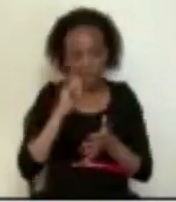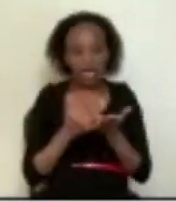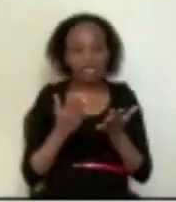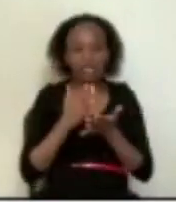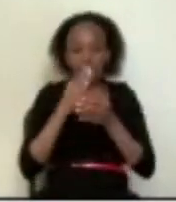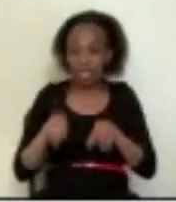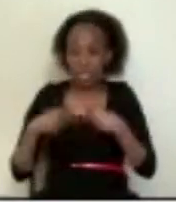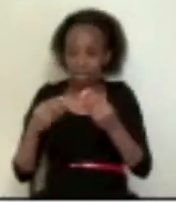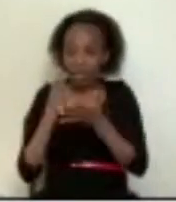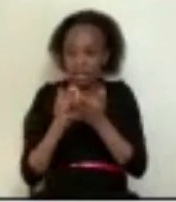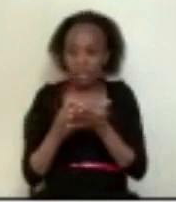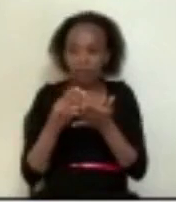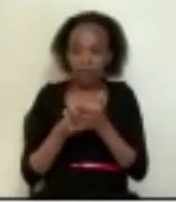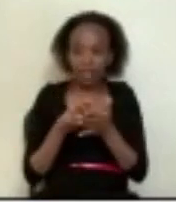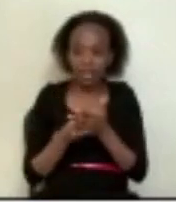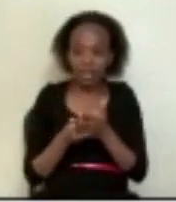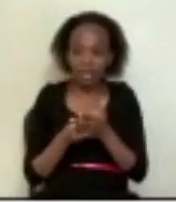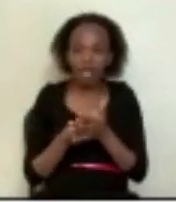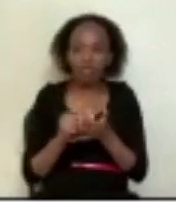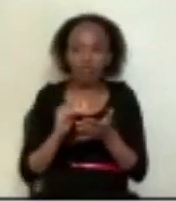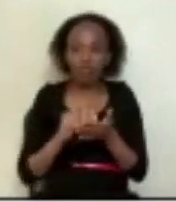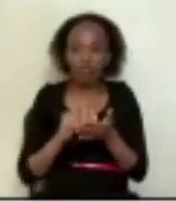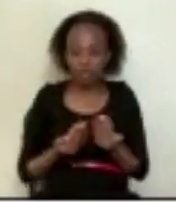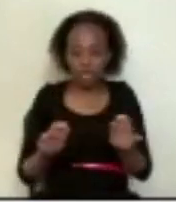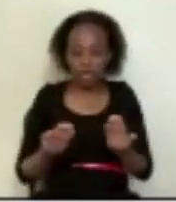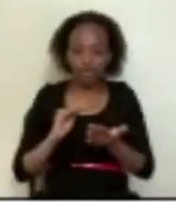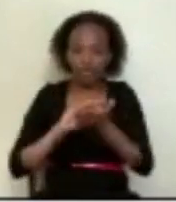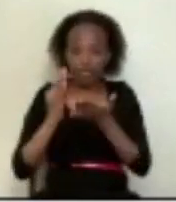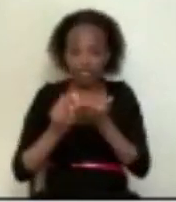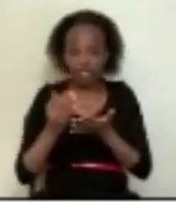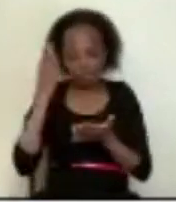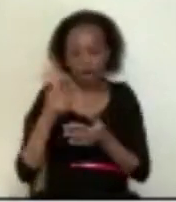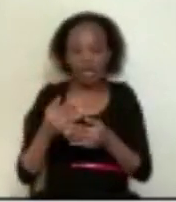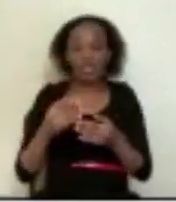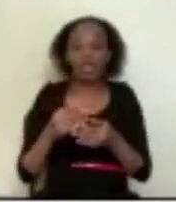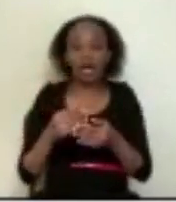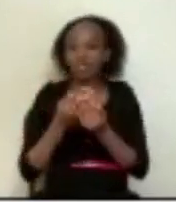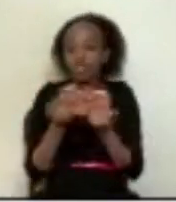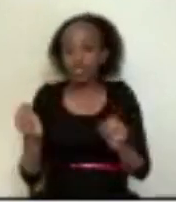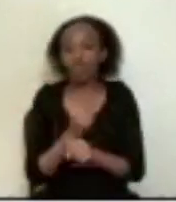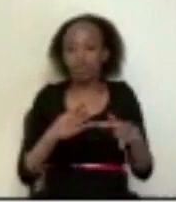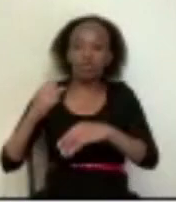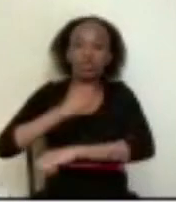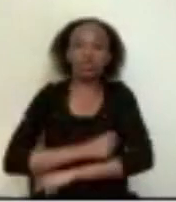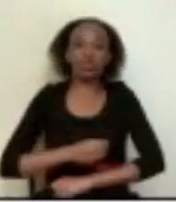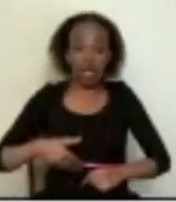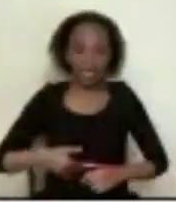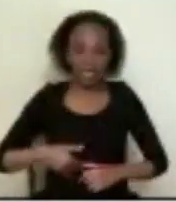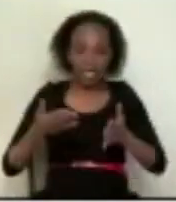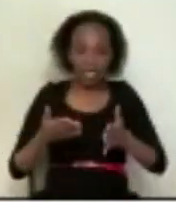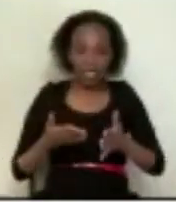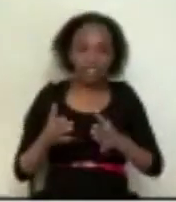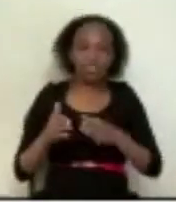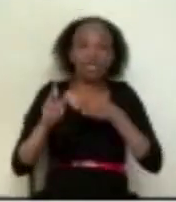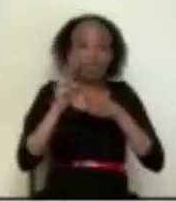amount of money to child grants, because children cannot go to school hungry. So now with all these issues, money might